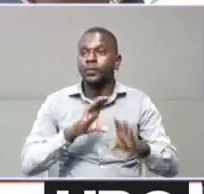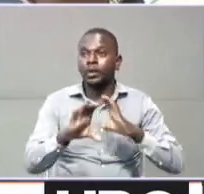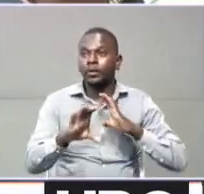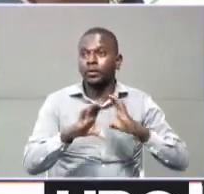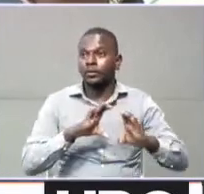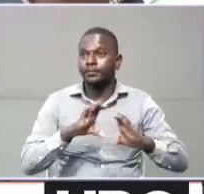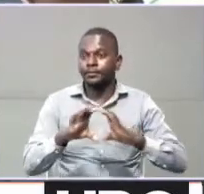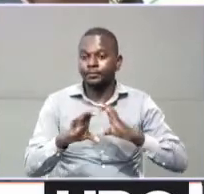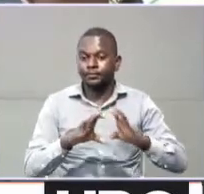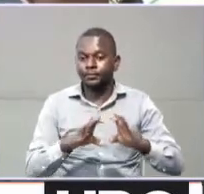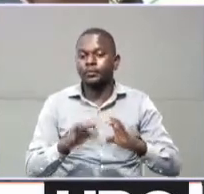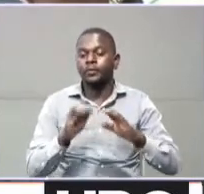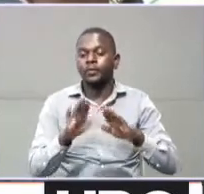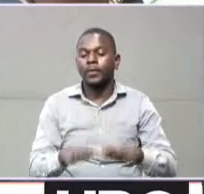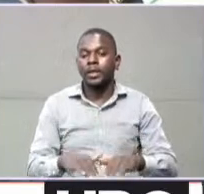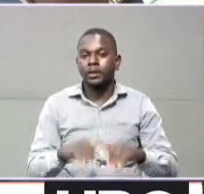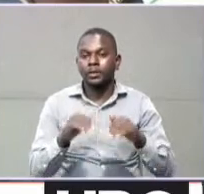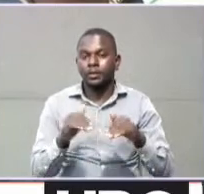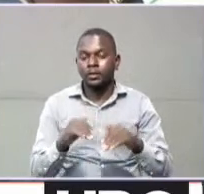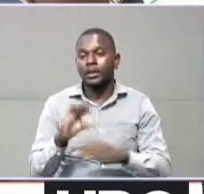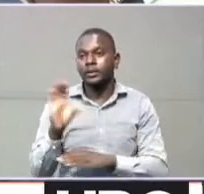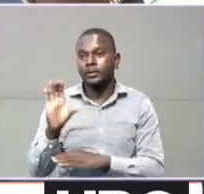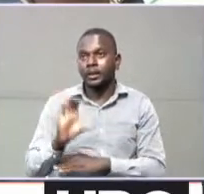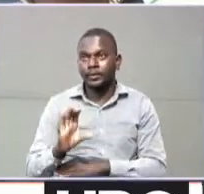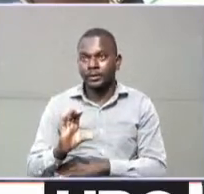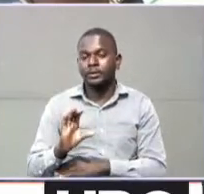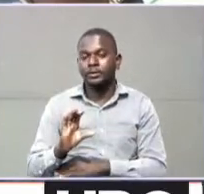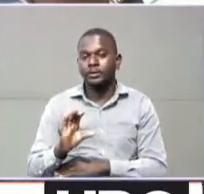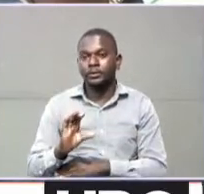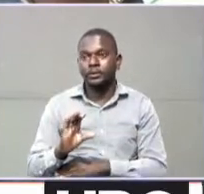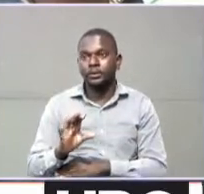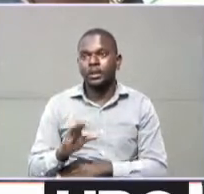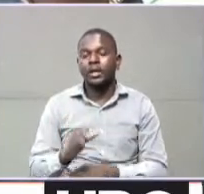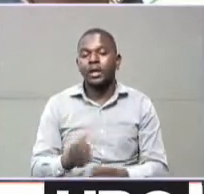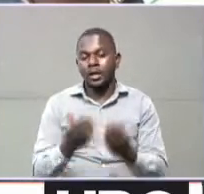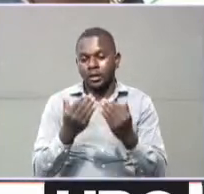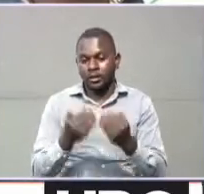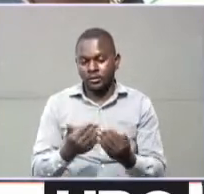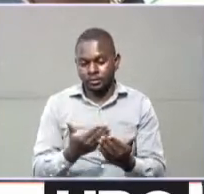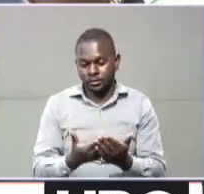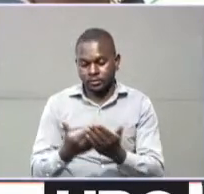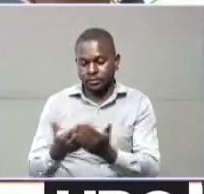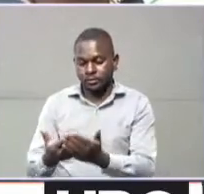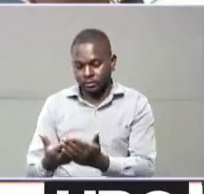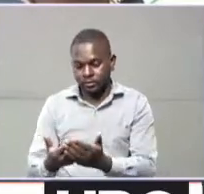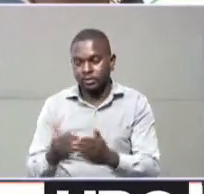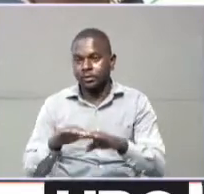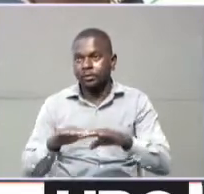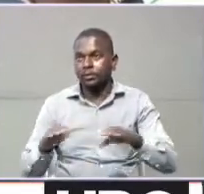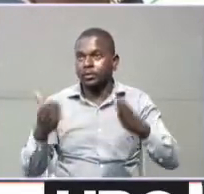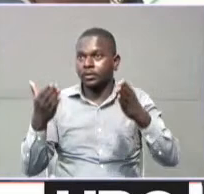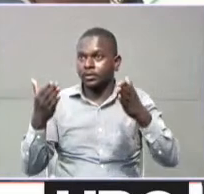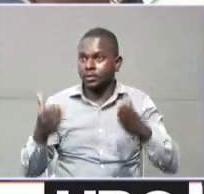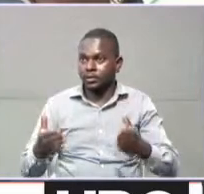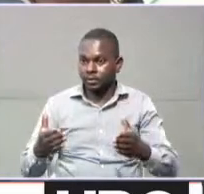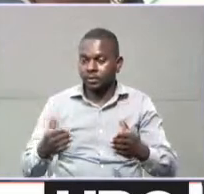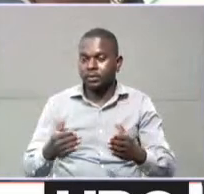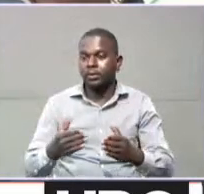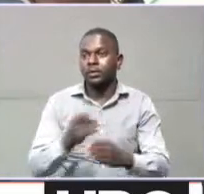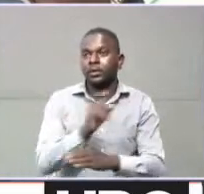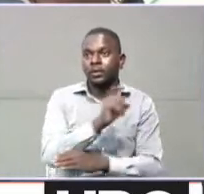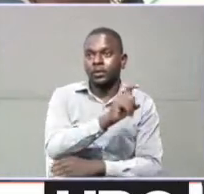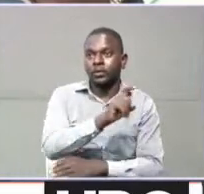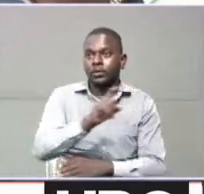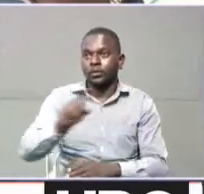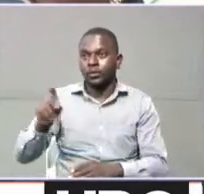in parliament and cabinet i hereby lay on table a weekly